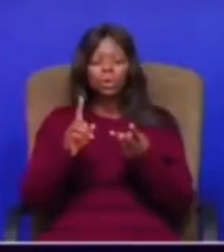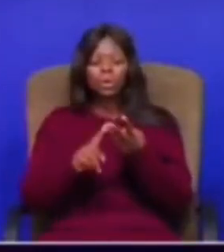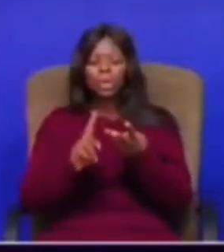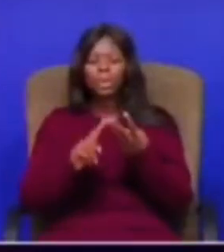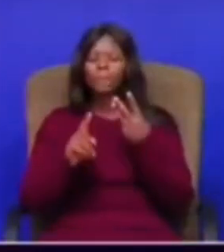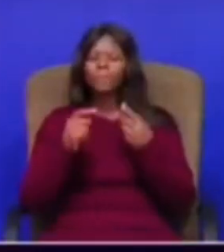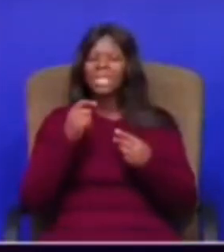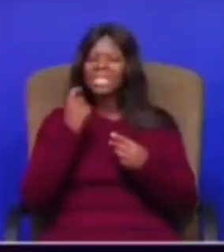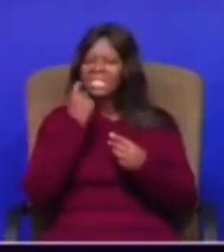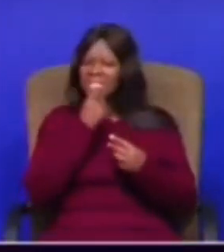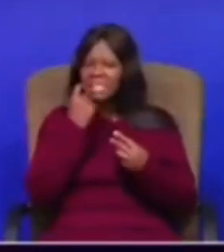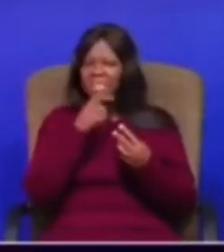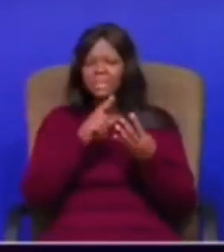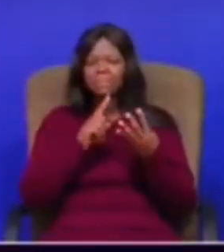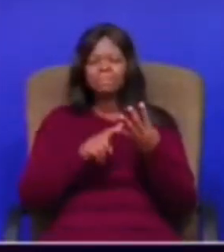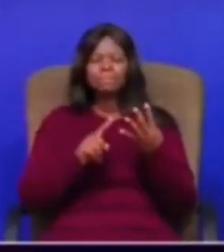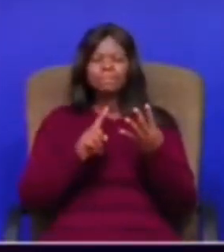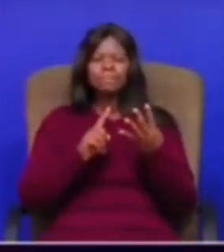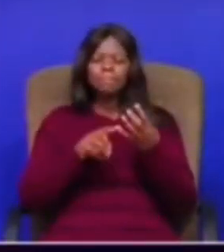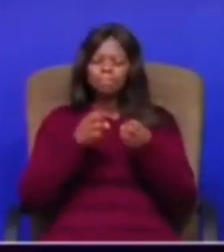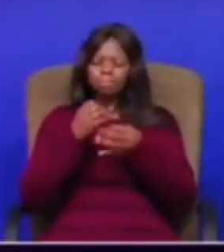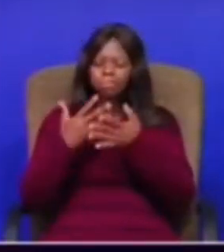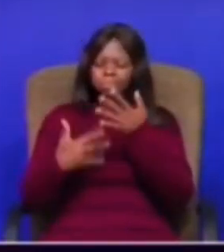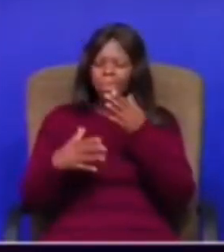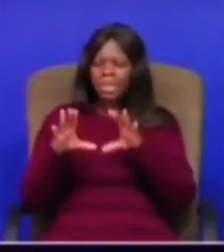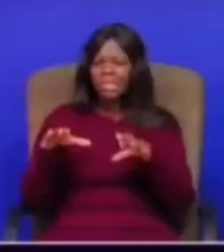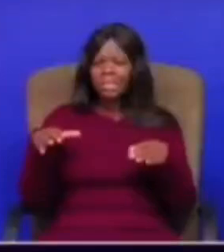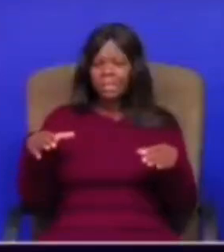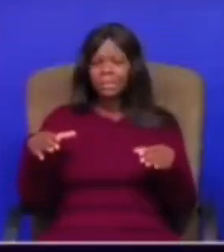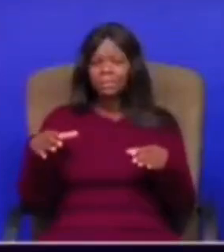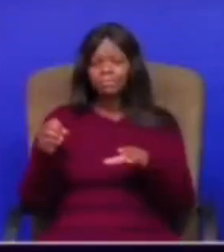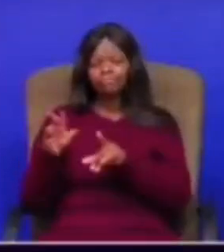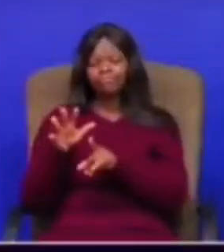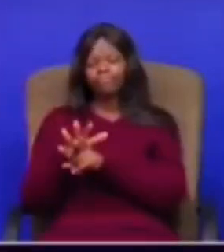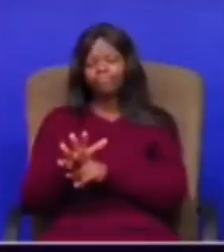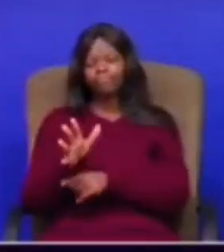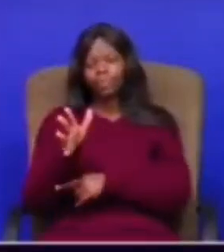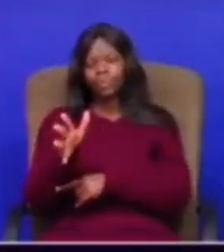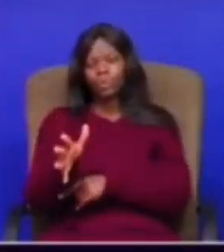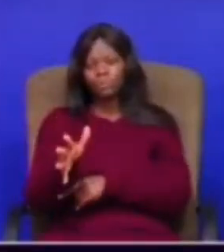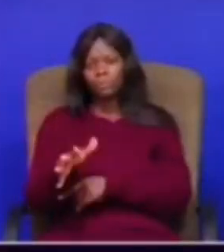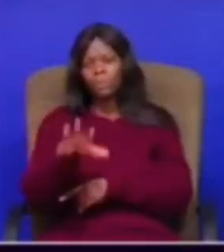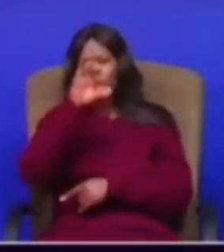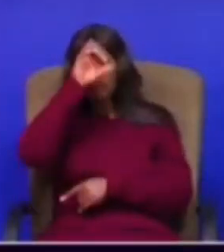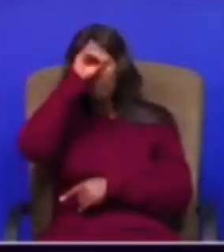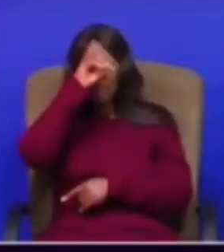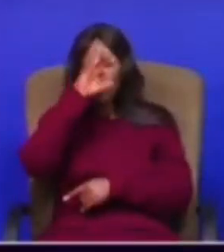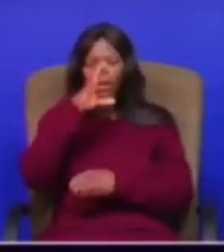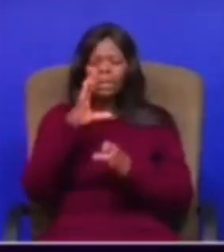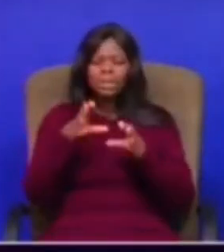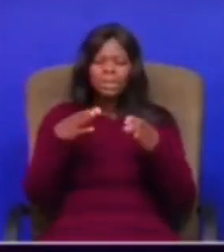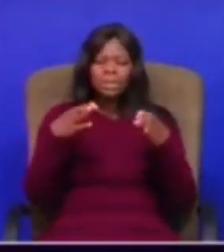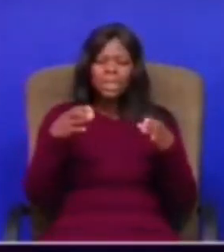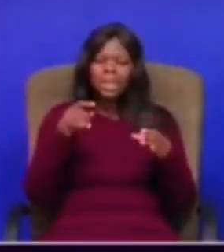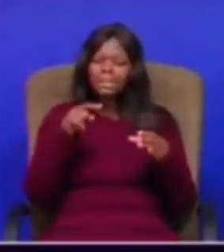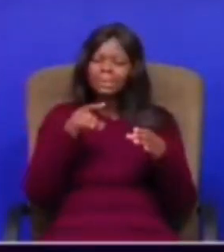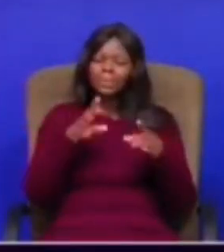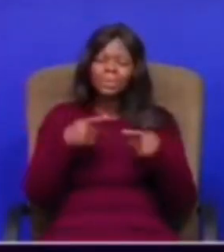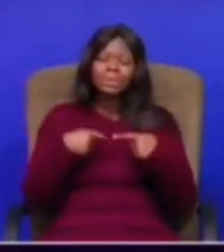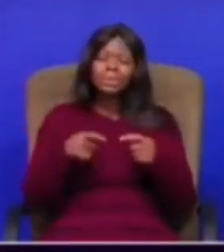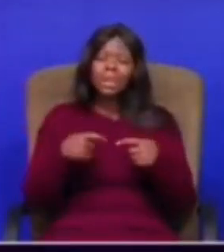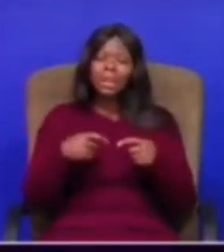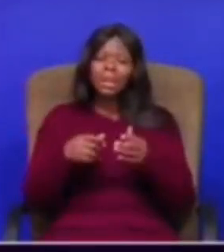and a number of other sectors that make machines, and the mining sector, where we sell critical